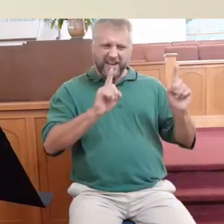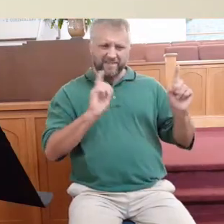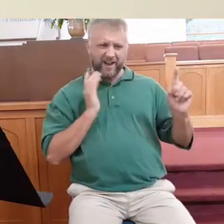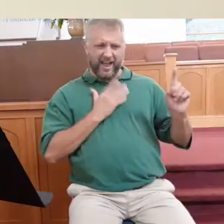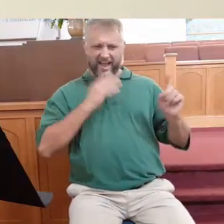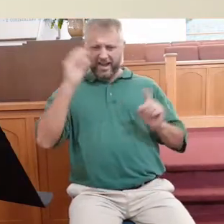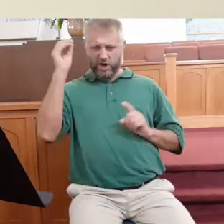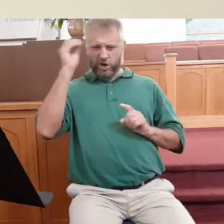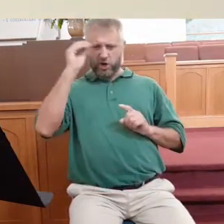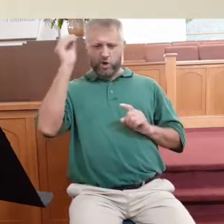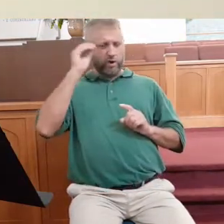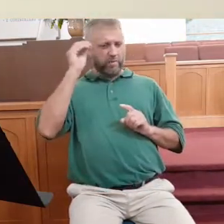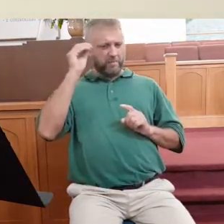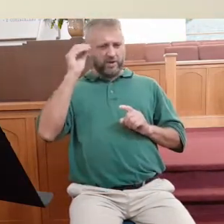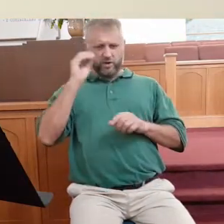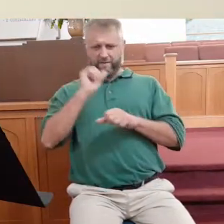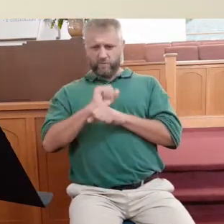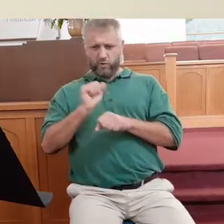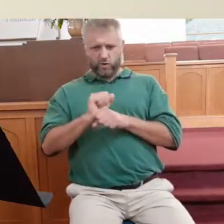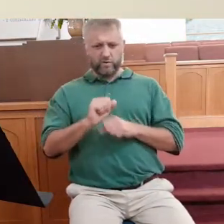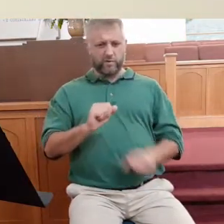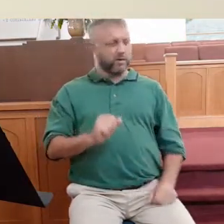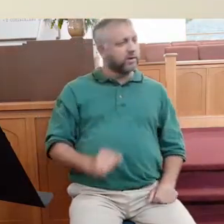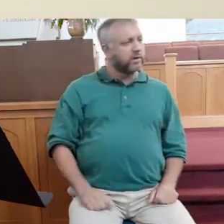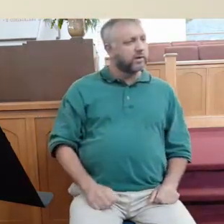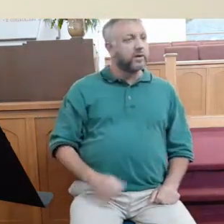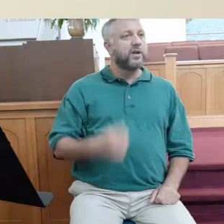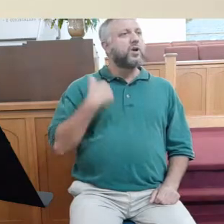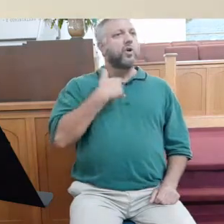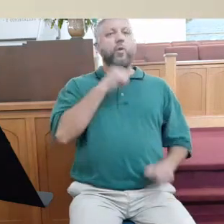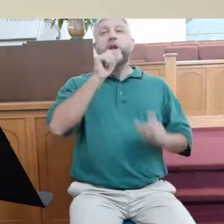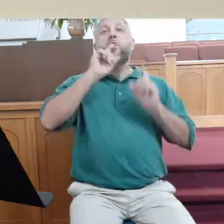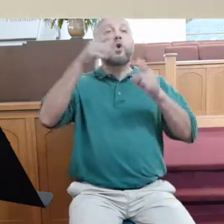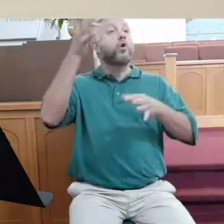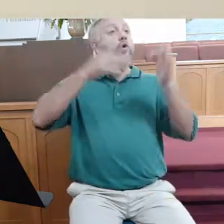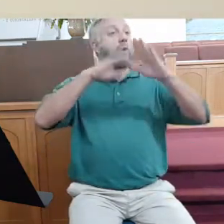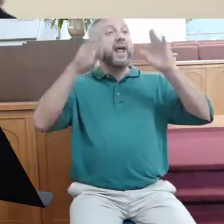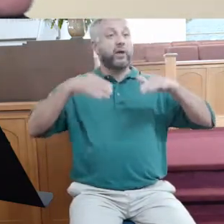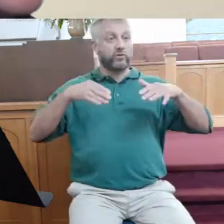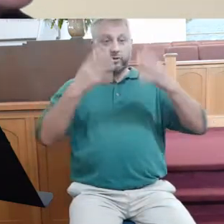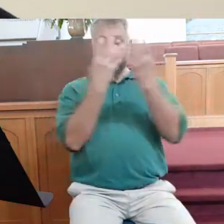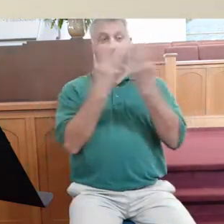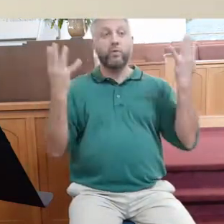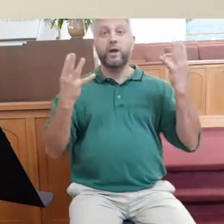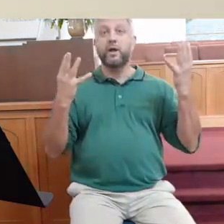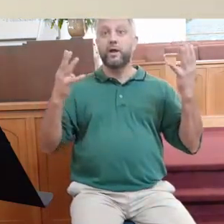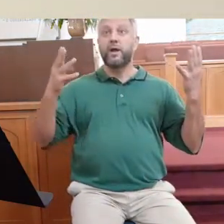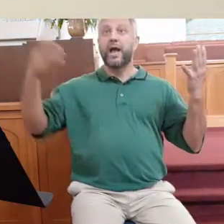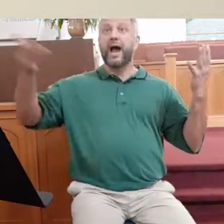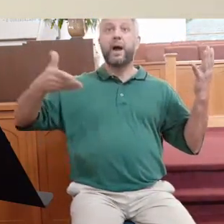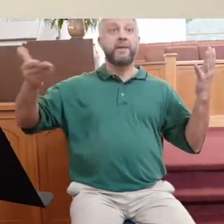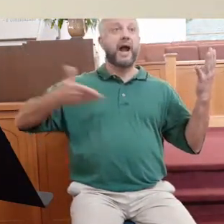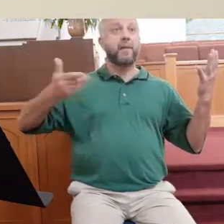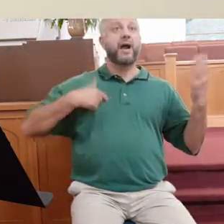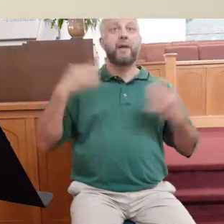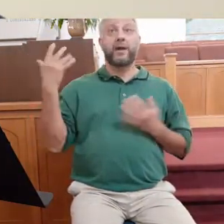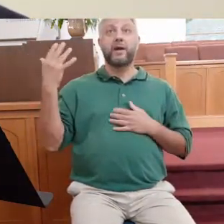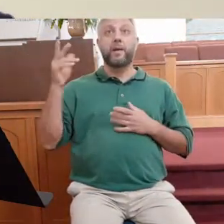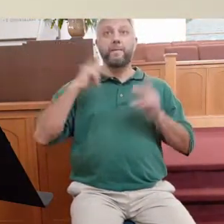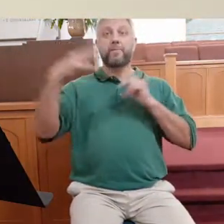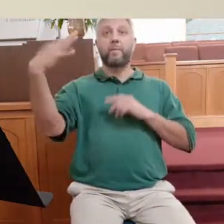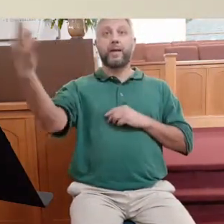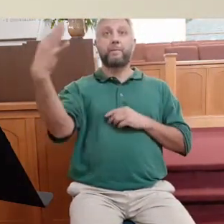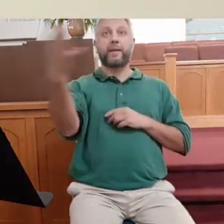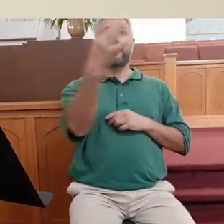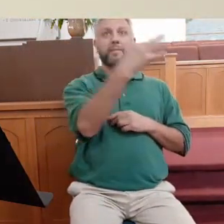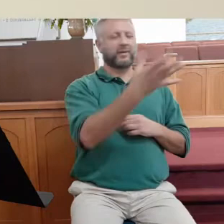We wouldn't drive to the court square at Lincoln and stand around the court square and wait on somebody to drive by to pick us up and take us to work. We wouldn't just go out to Cass Square and stand there